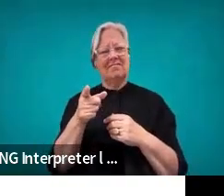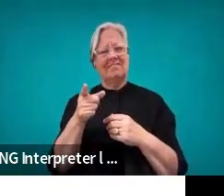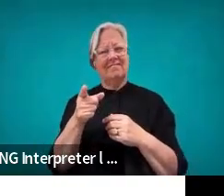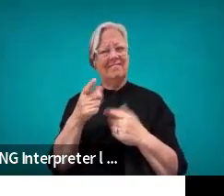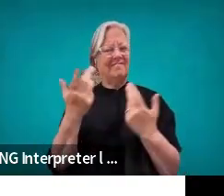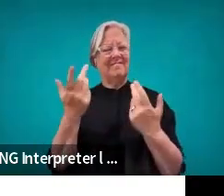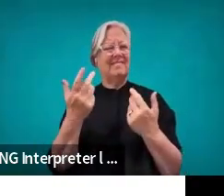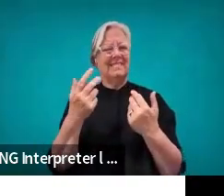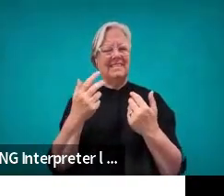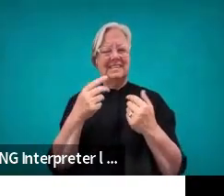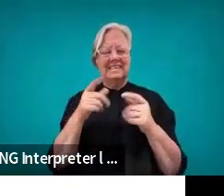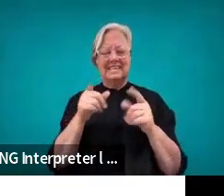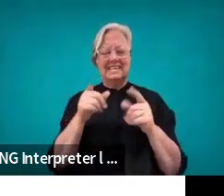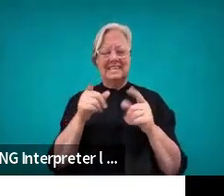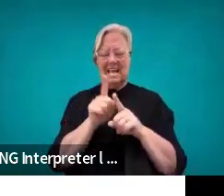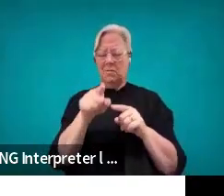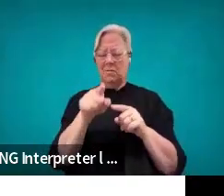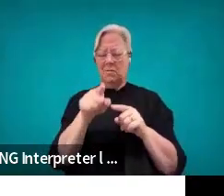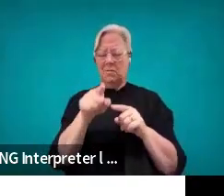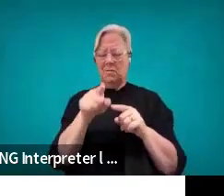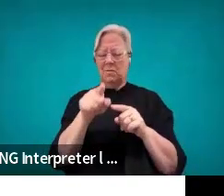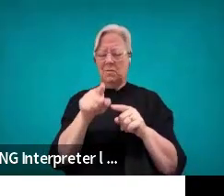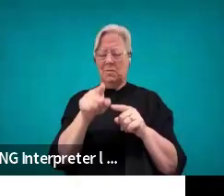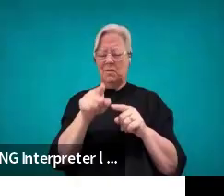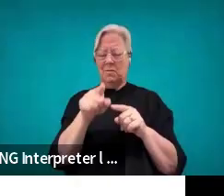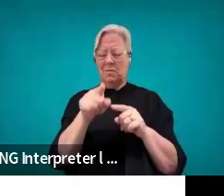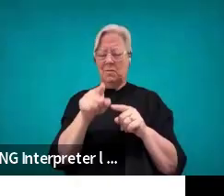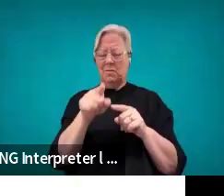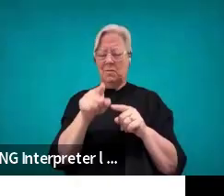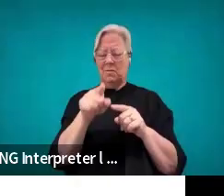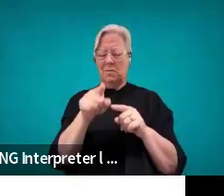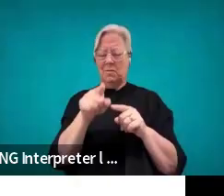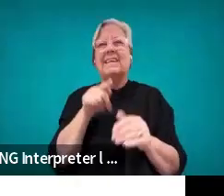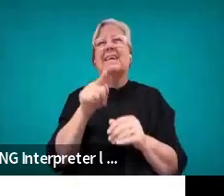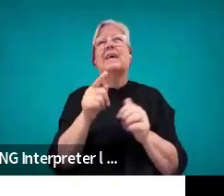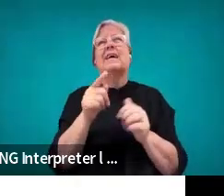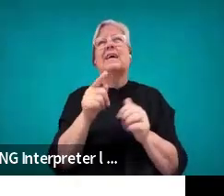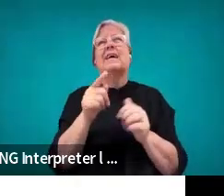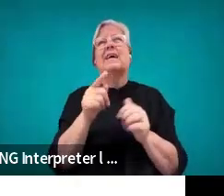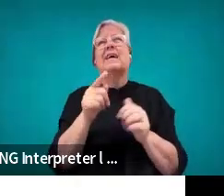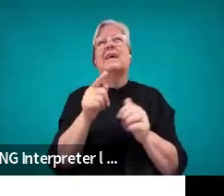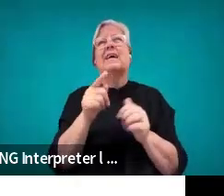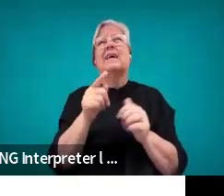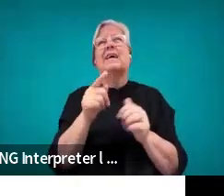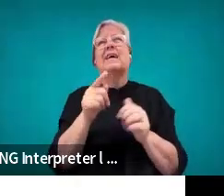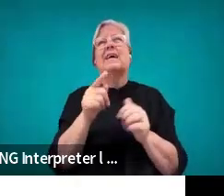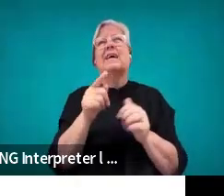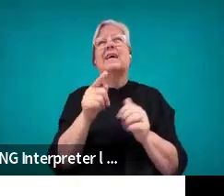meaningful co-creation and co-design actually looks like and not just saying that, as well as also looking